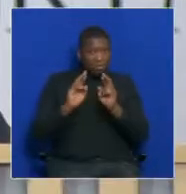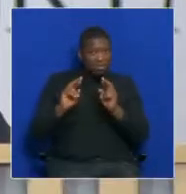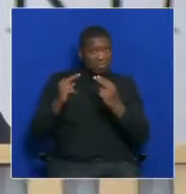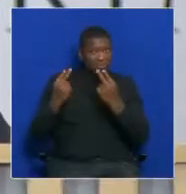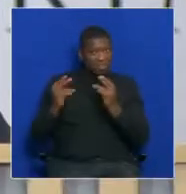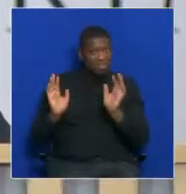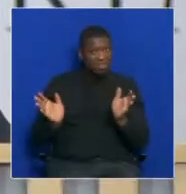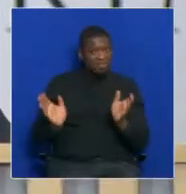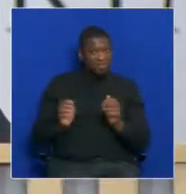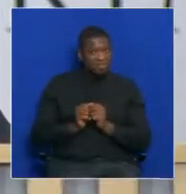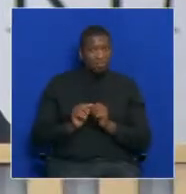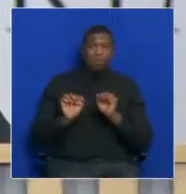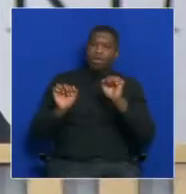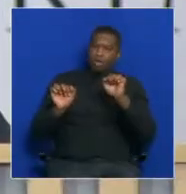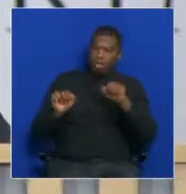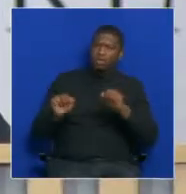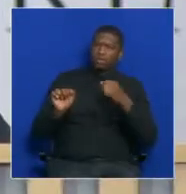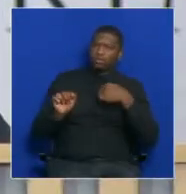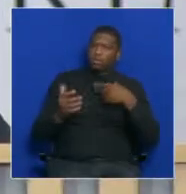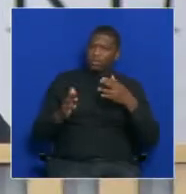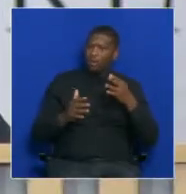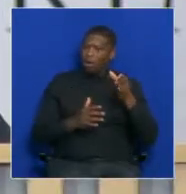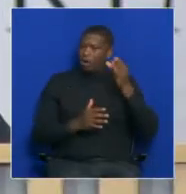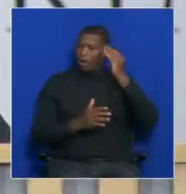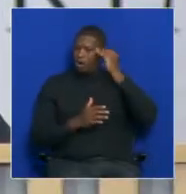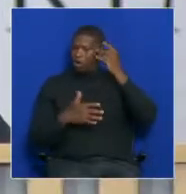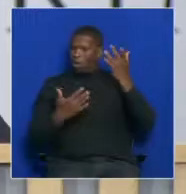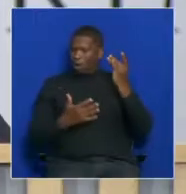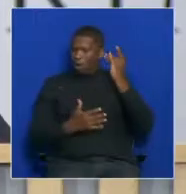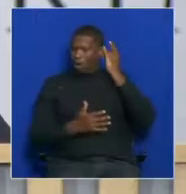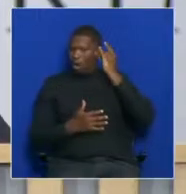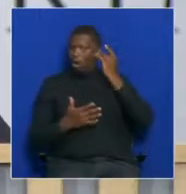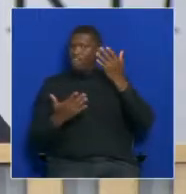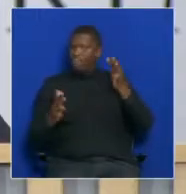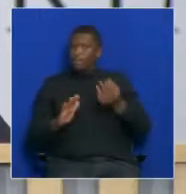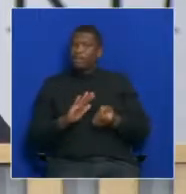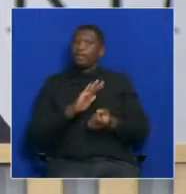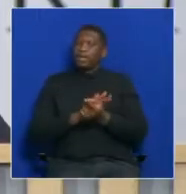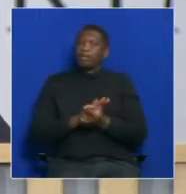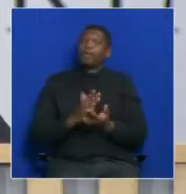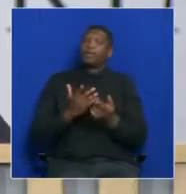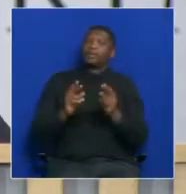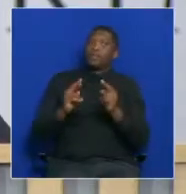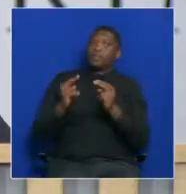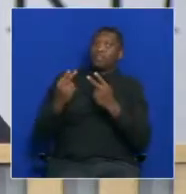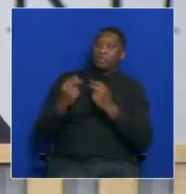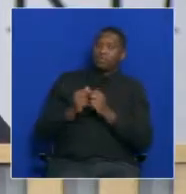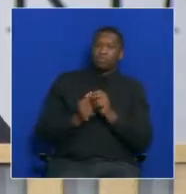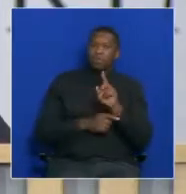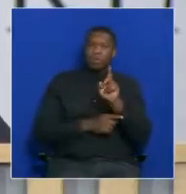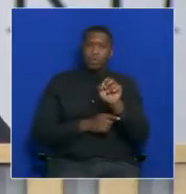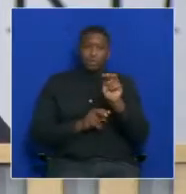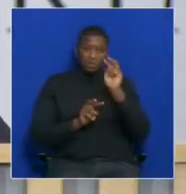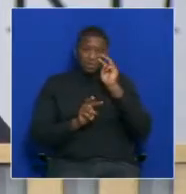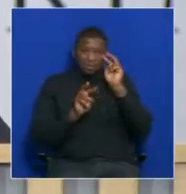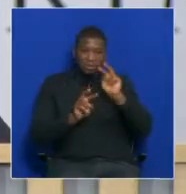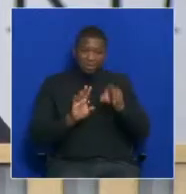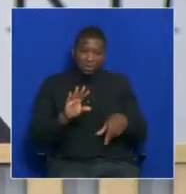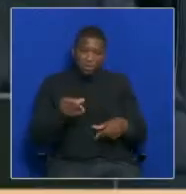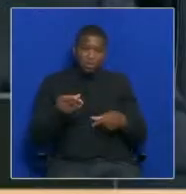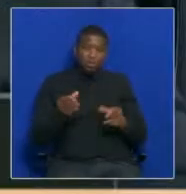Yes, I've learned that there was the actual review. Have you seen a document? I have not seen the